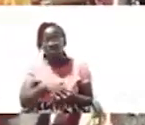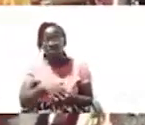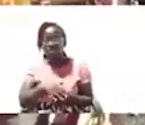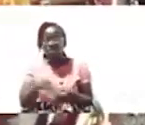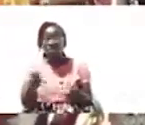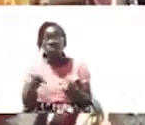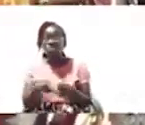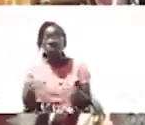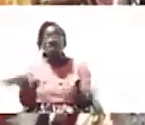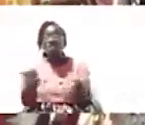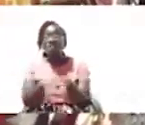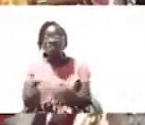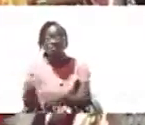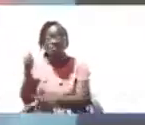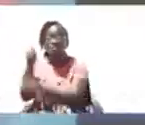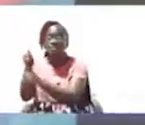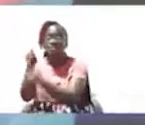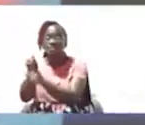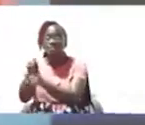So even his father disowned him.